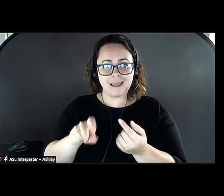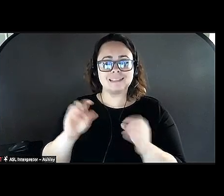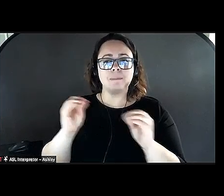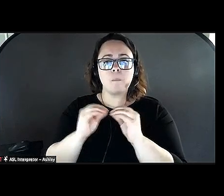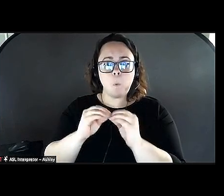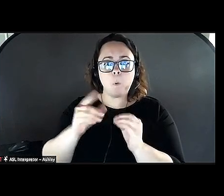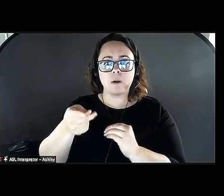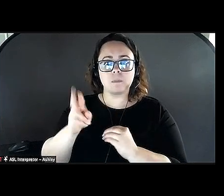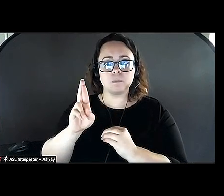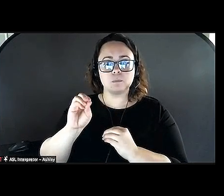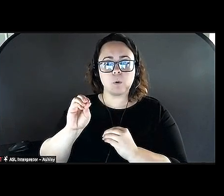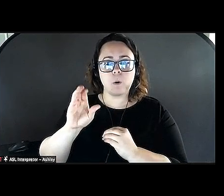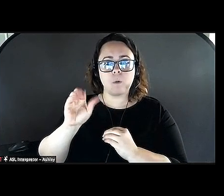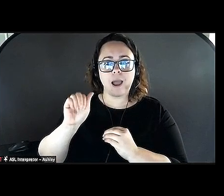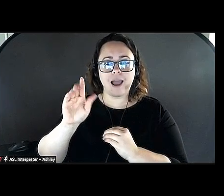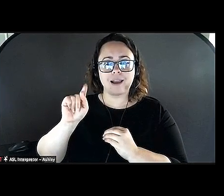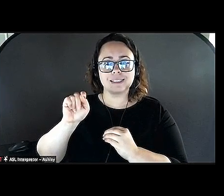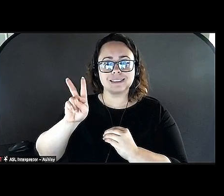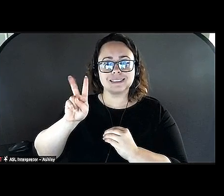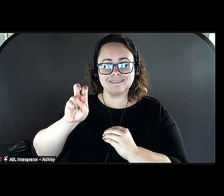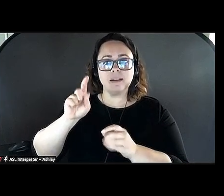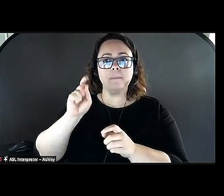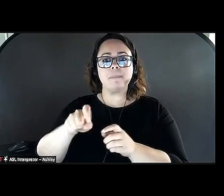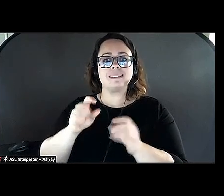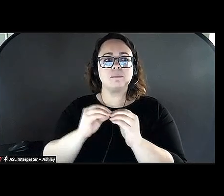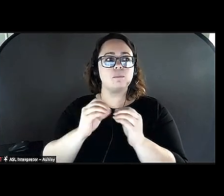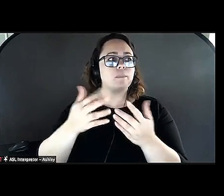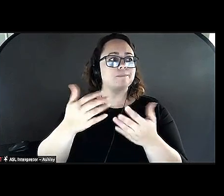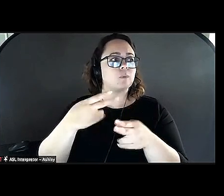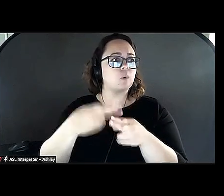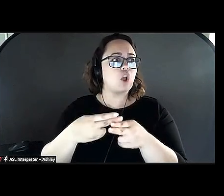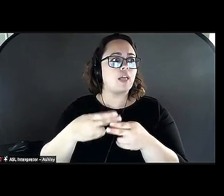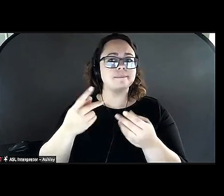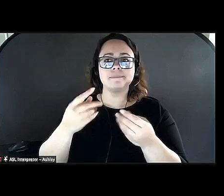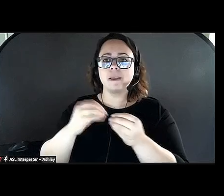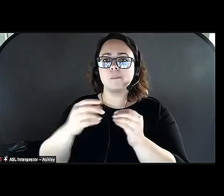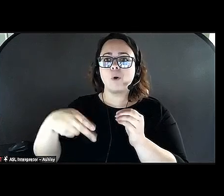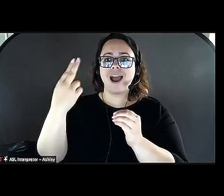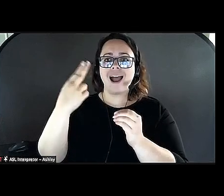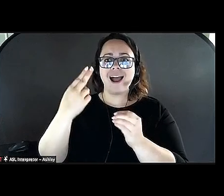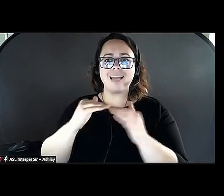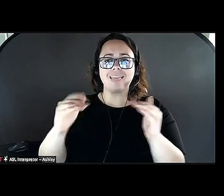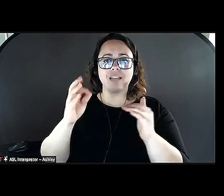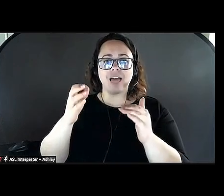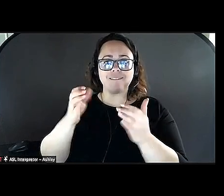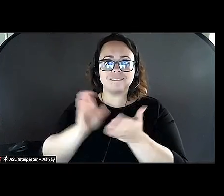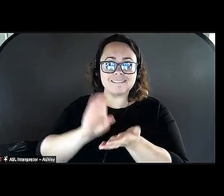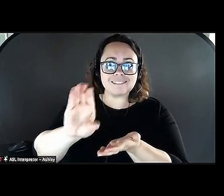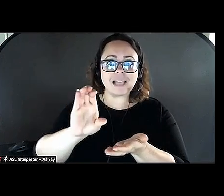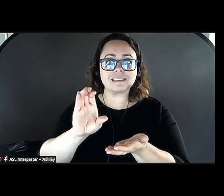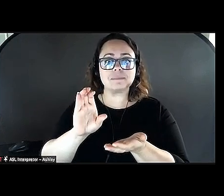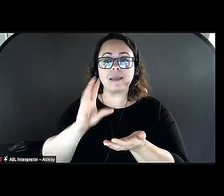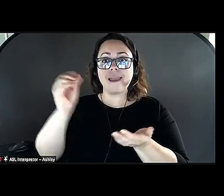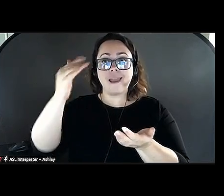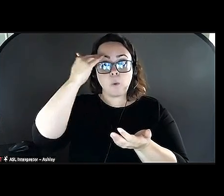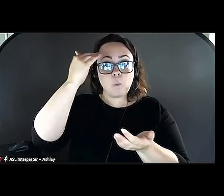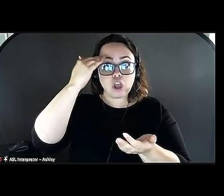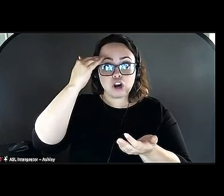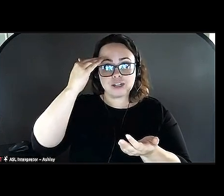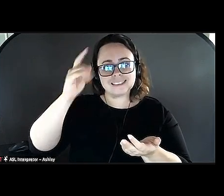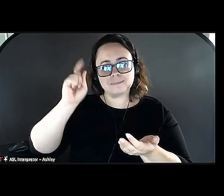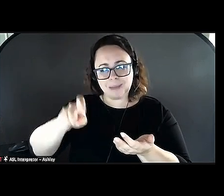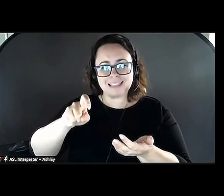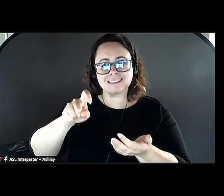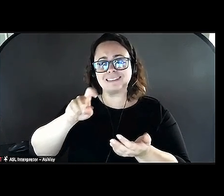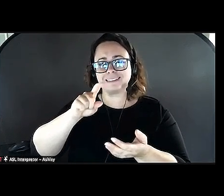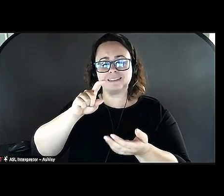and and even more, what do you call it, the higher level of investment and higher level of awareness needs to